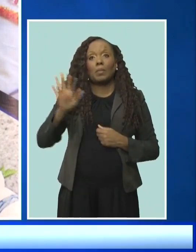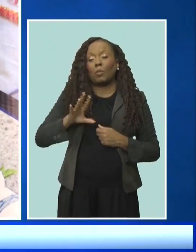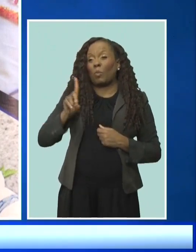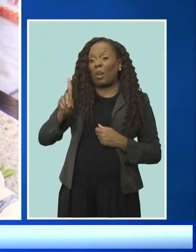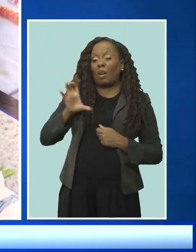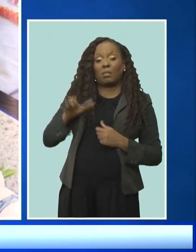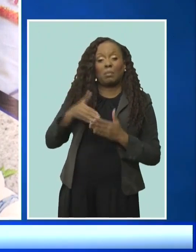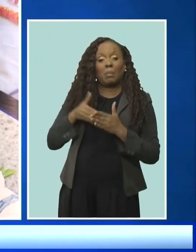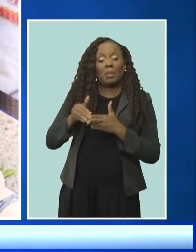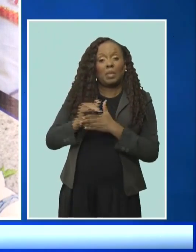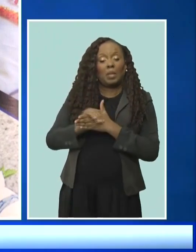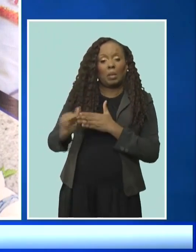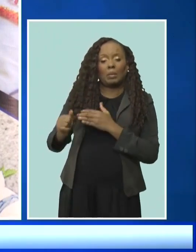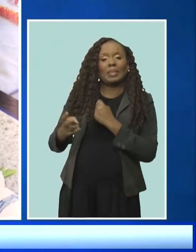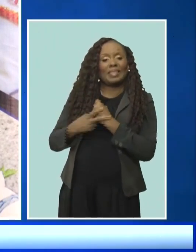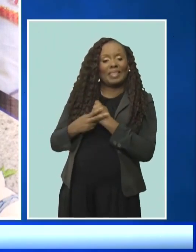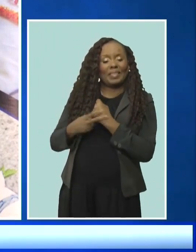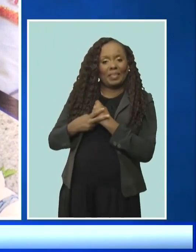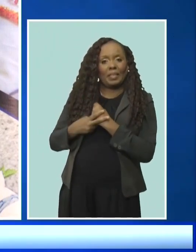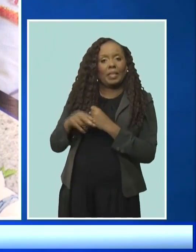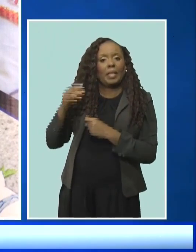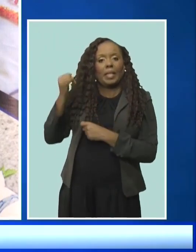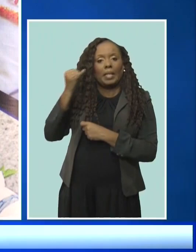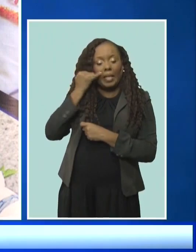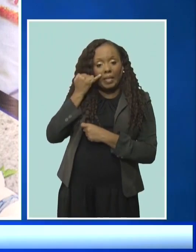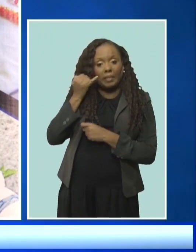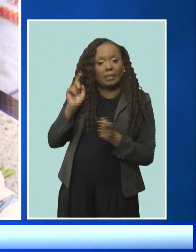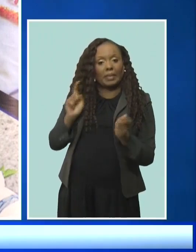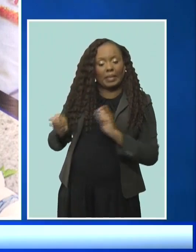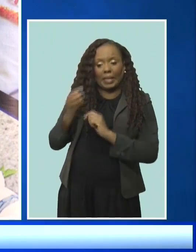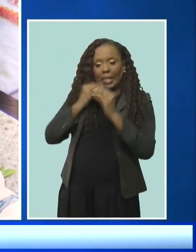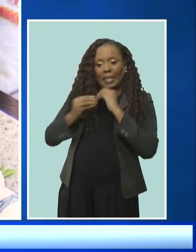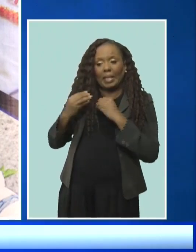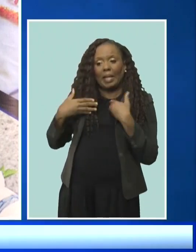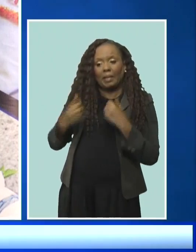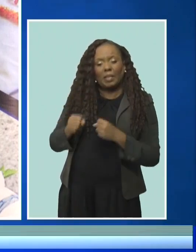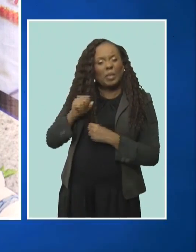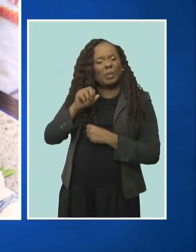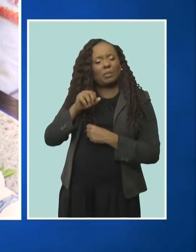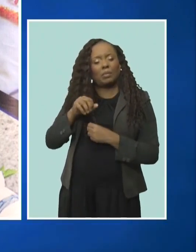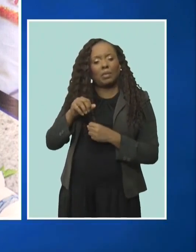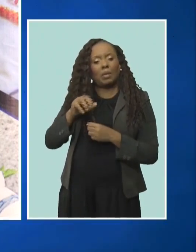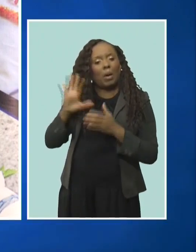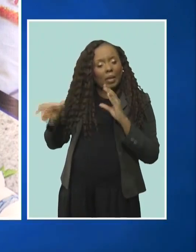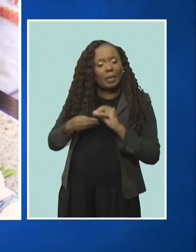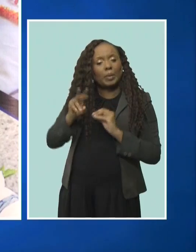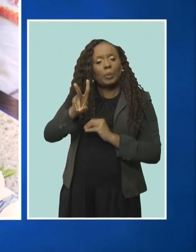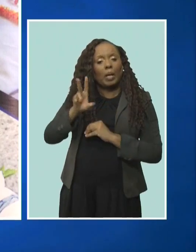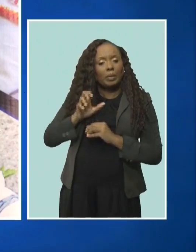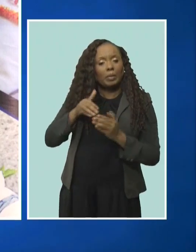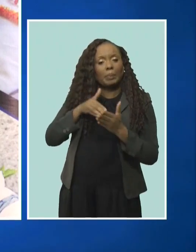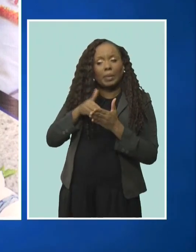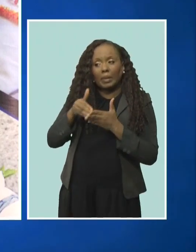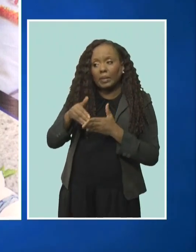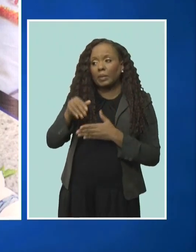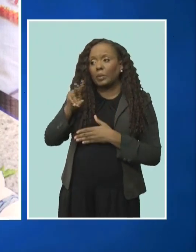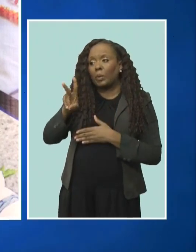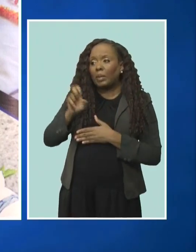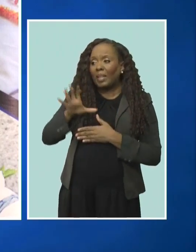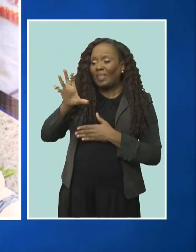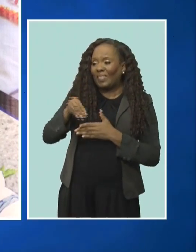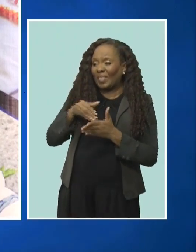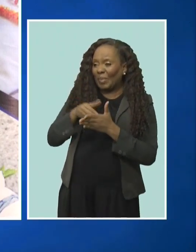in savings. So you're talking about overall value of $200 million to $250 million in overall economic